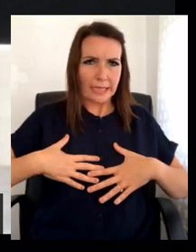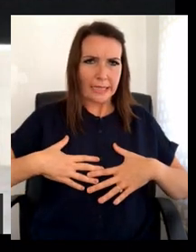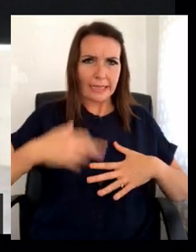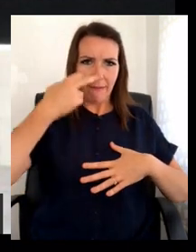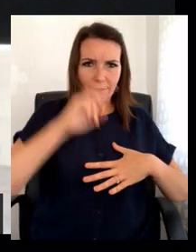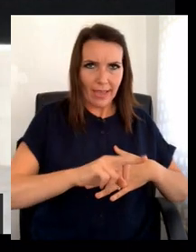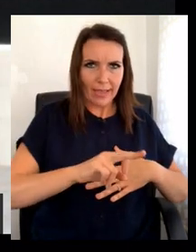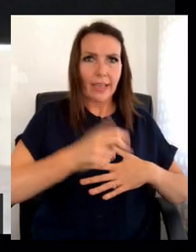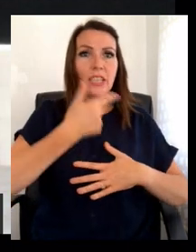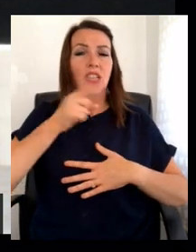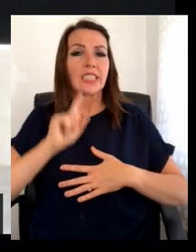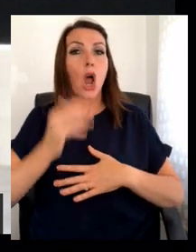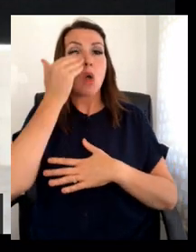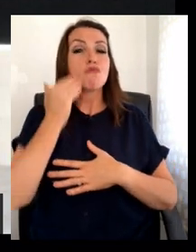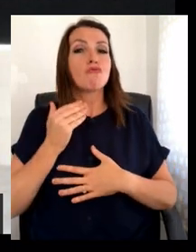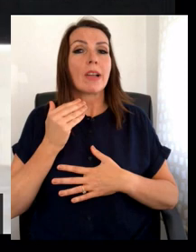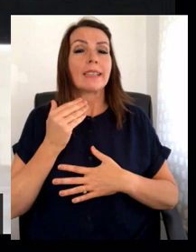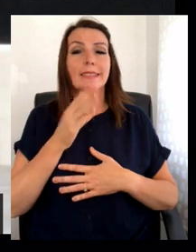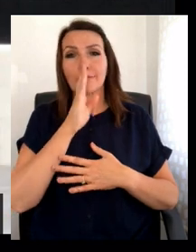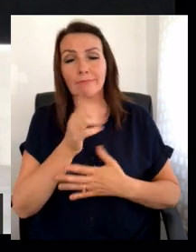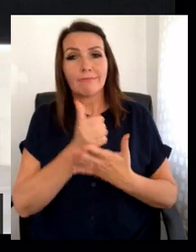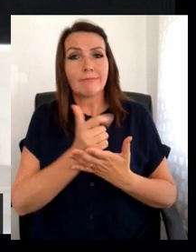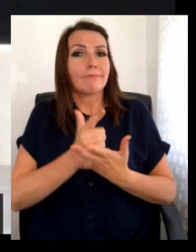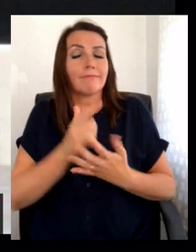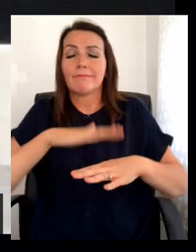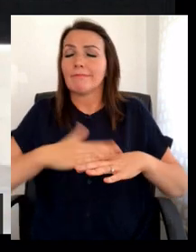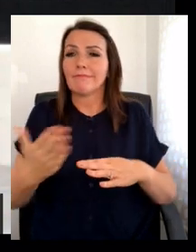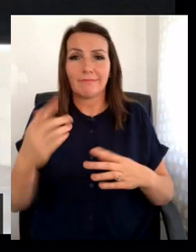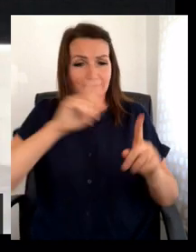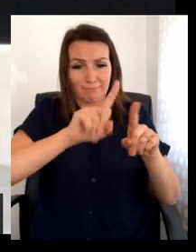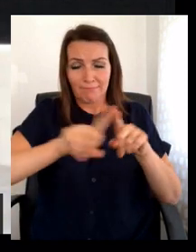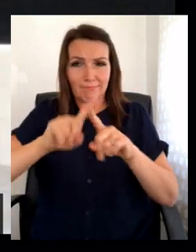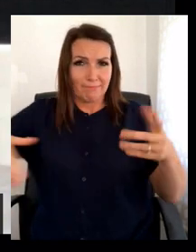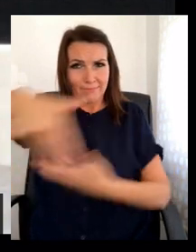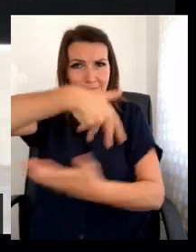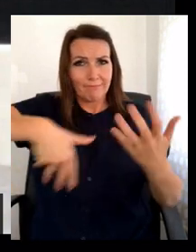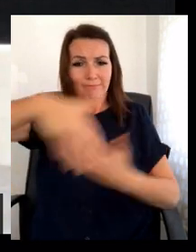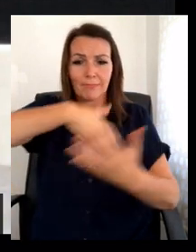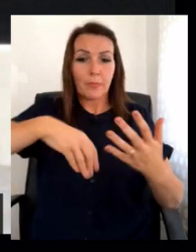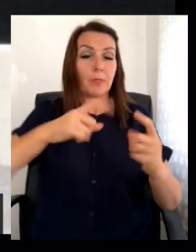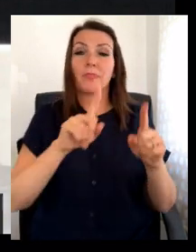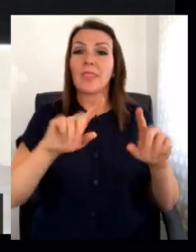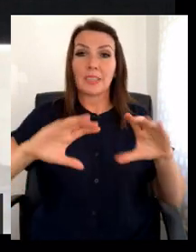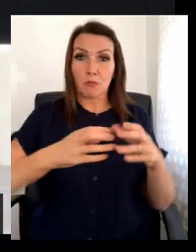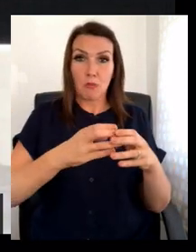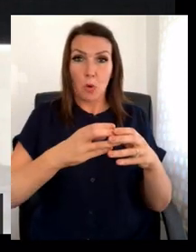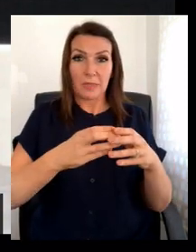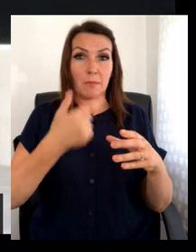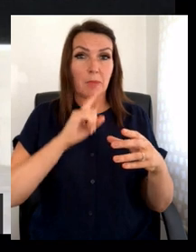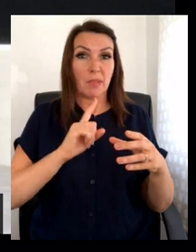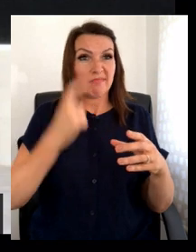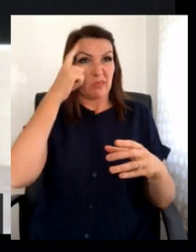and sexuality in groups that often aren't really thought about a lot by the people who are designing these systems.